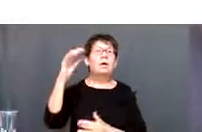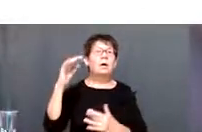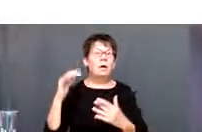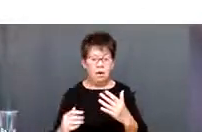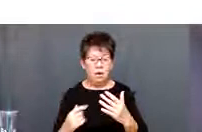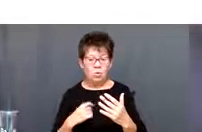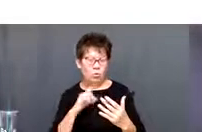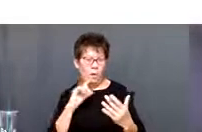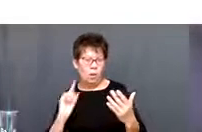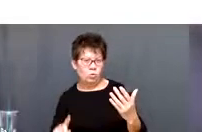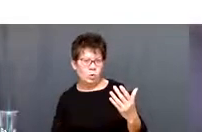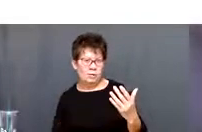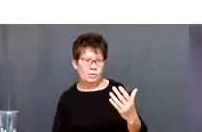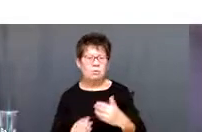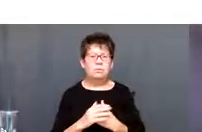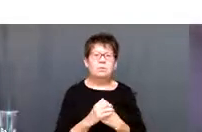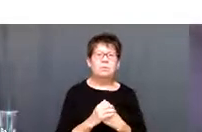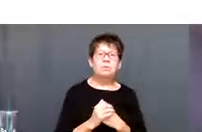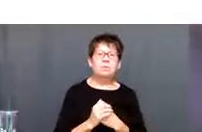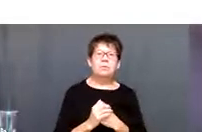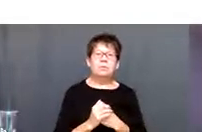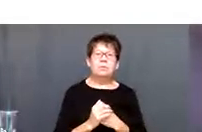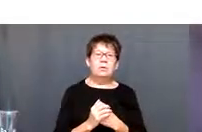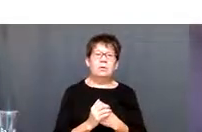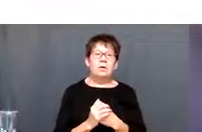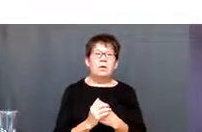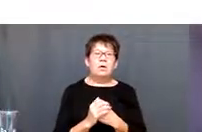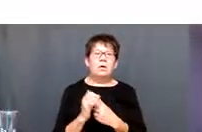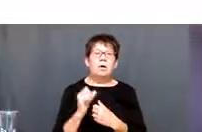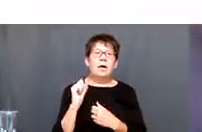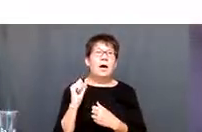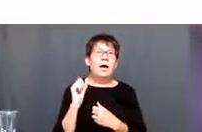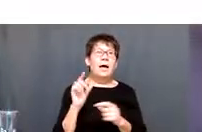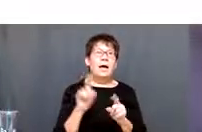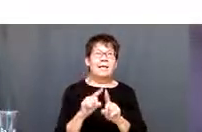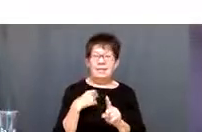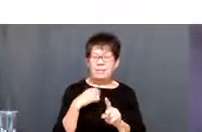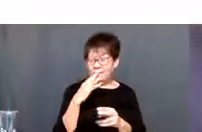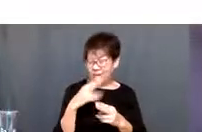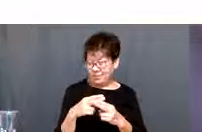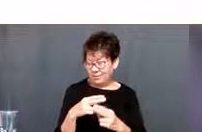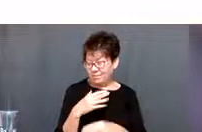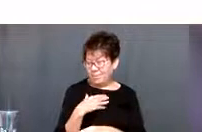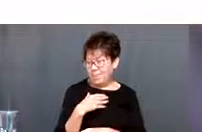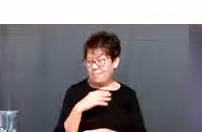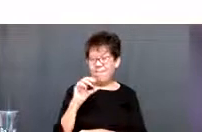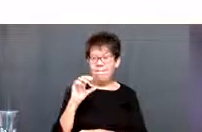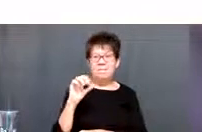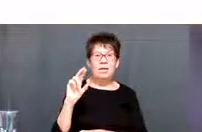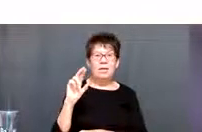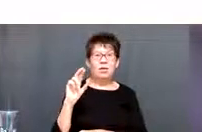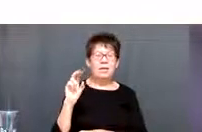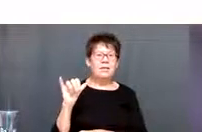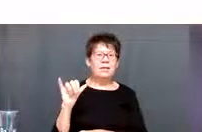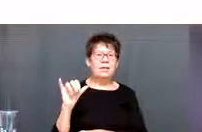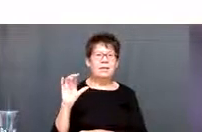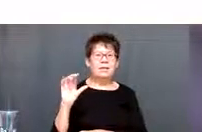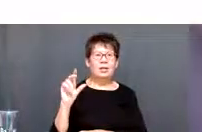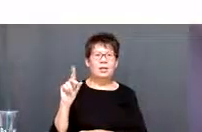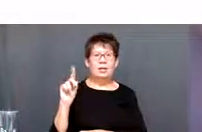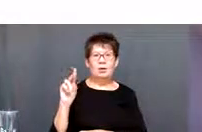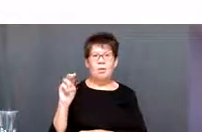question, just go ahead and put it there, and then we'll go through those at the very end. As I mentioned, my name is Kara Kumari. I'm Assistant Commissioner of Communications and